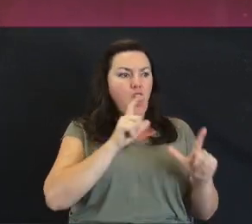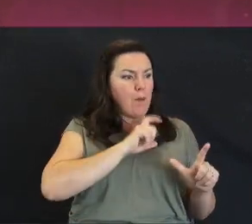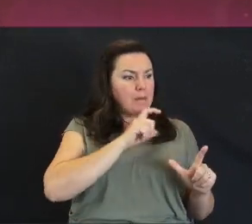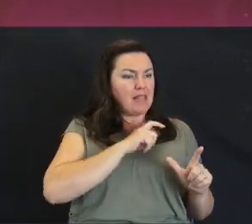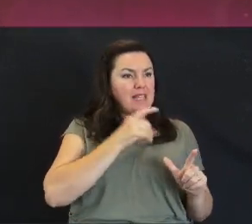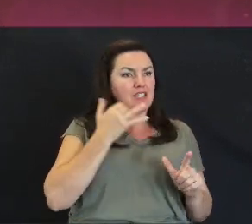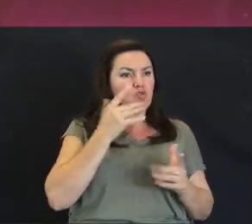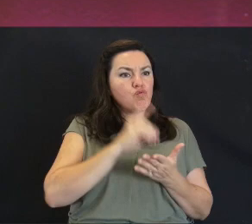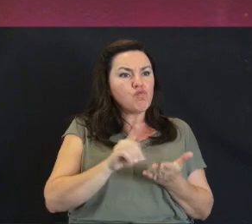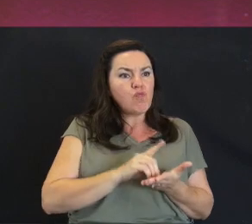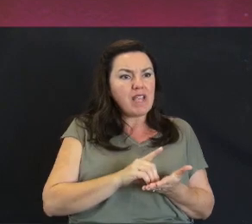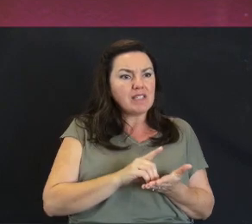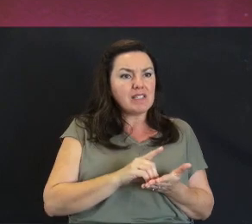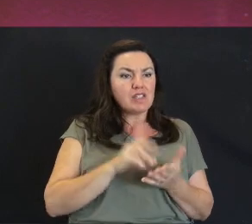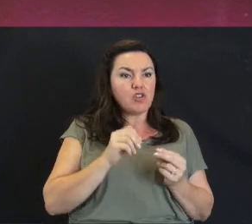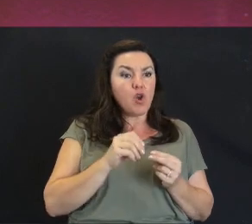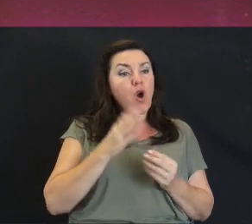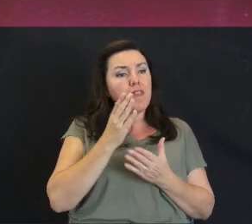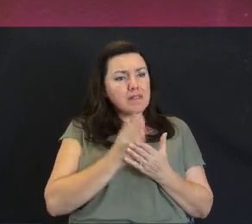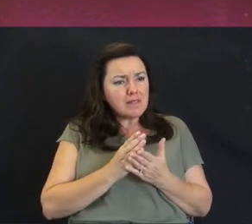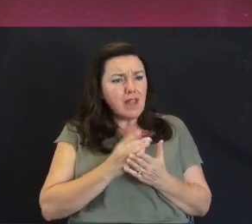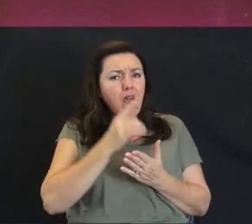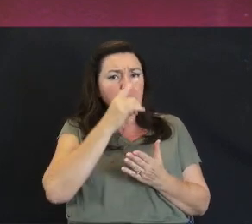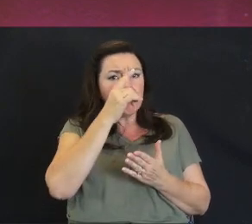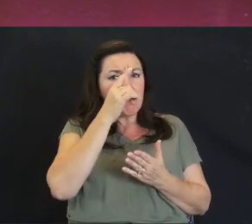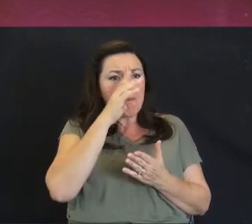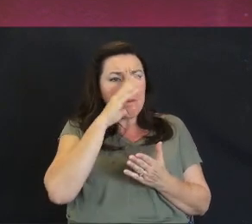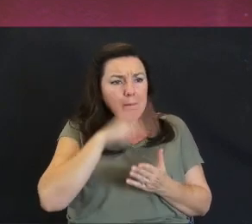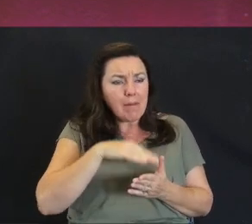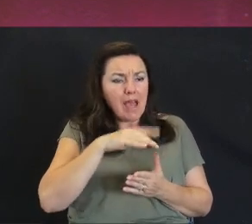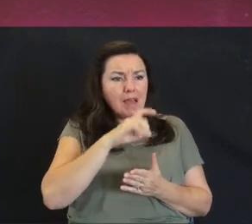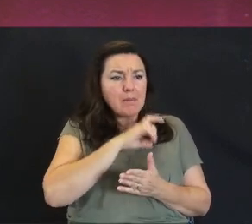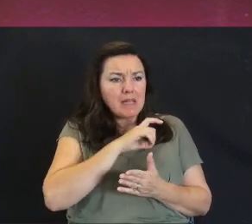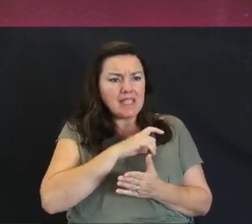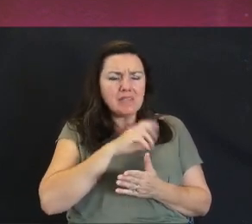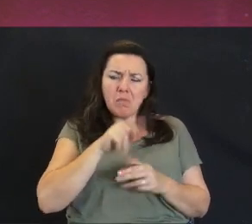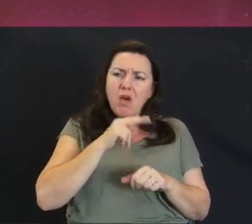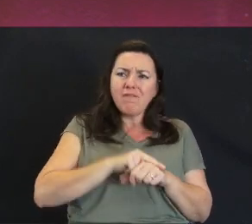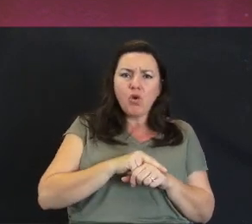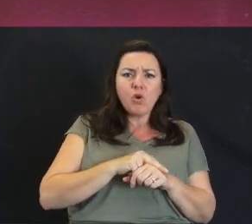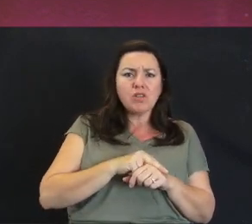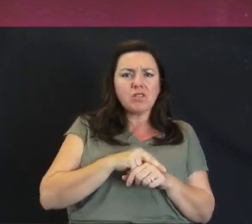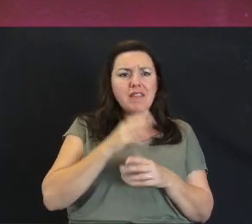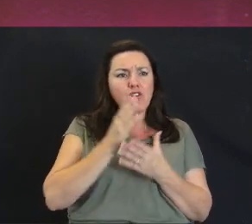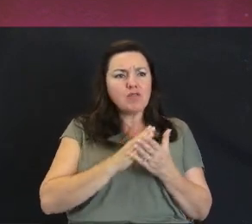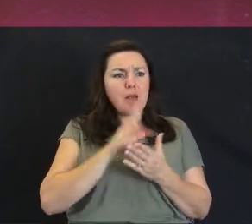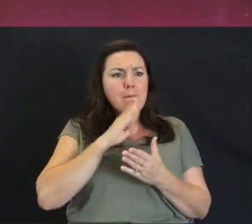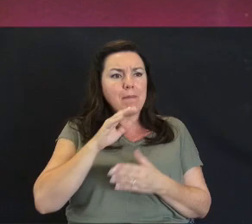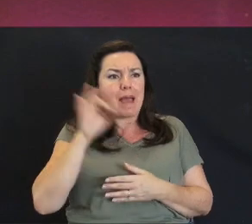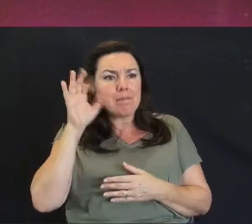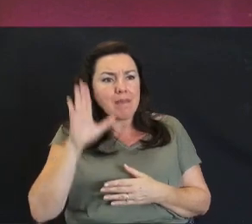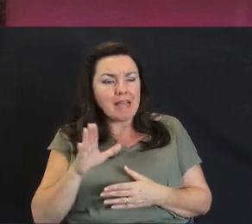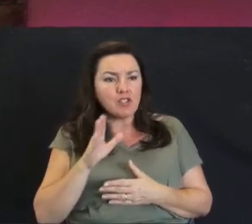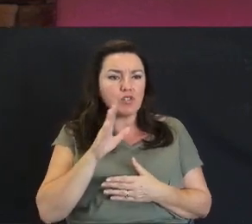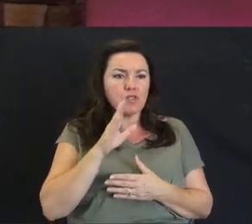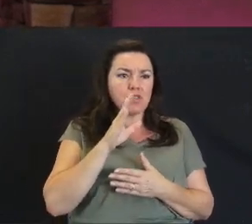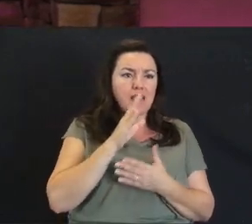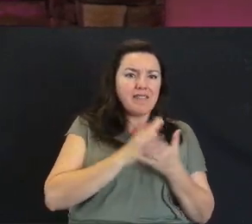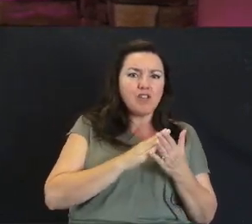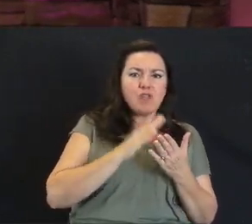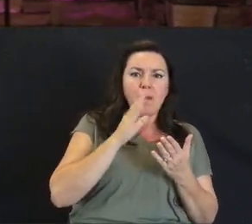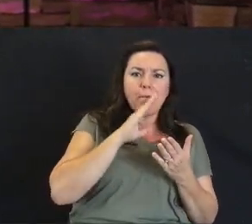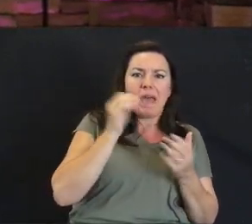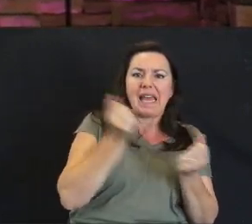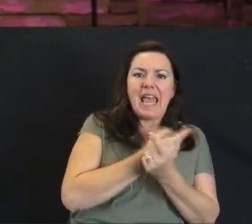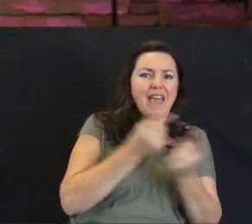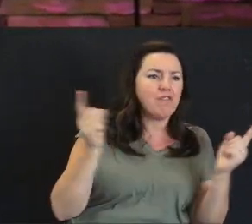there police That act racist Are there bad police Of course there are There's bad pastors There's bad teachers There's bad everybody But that doesn't mean That there's systemic